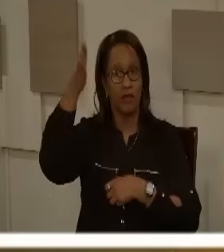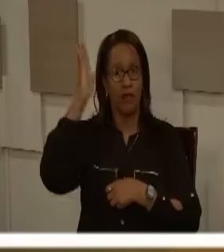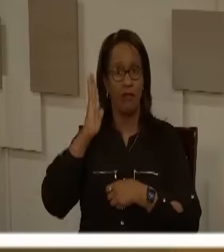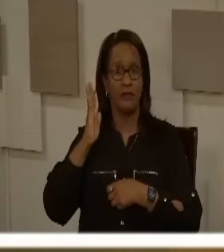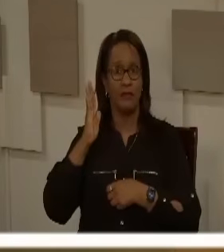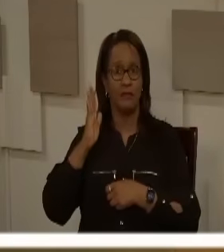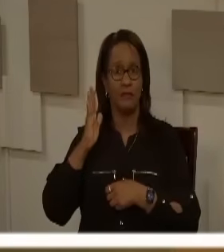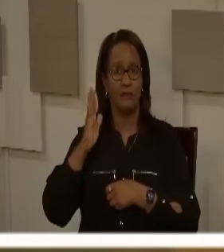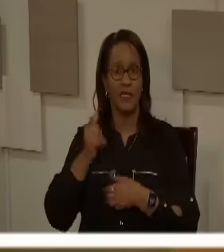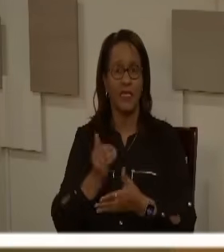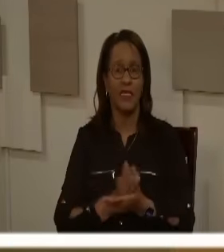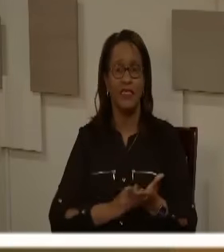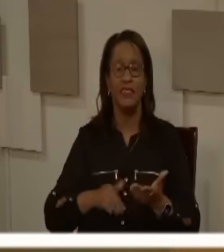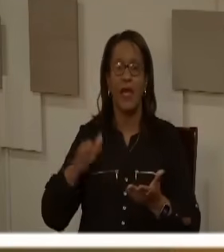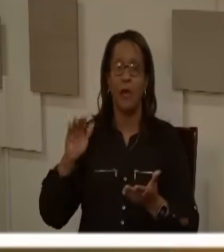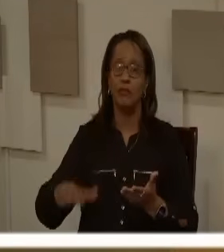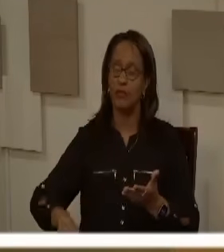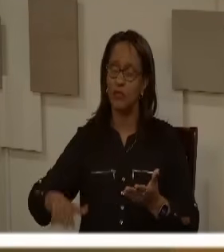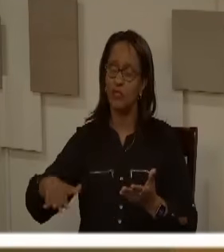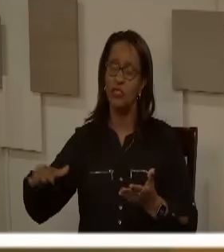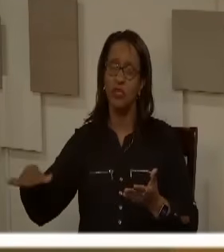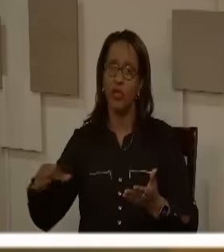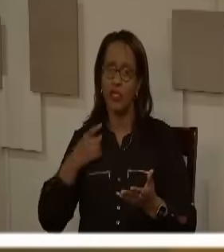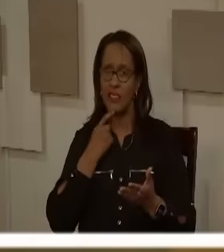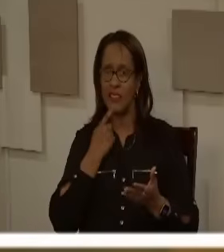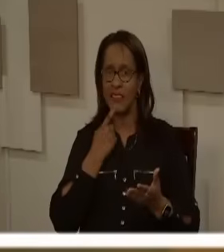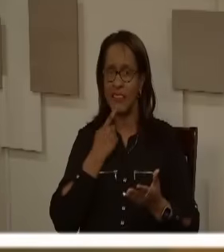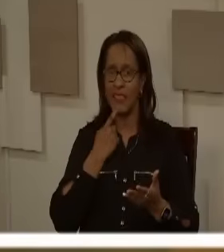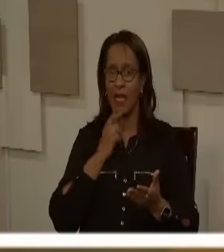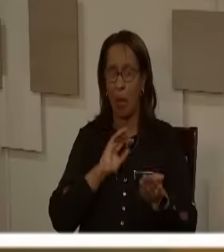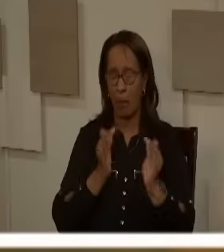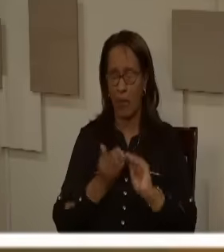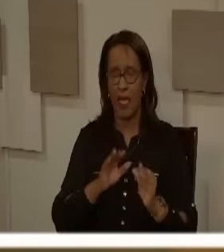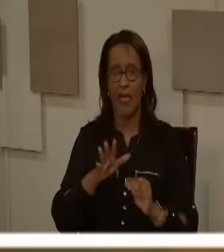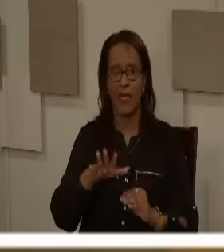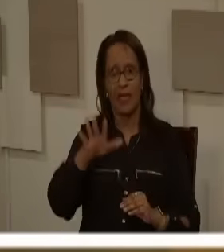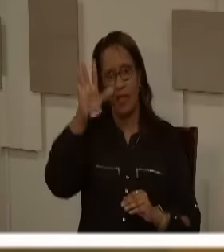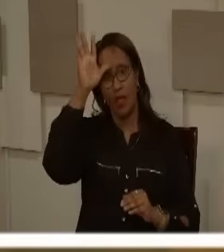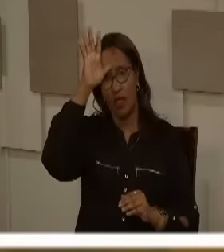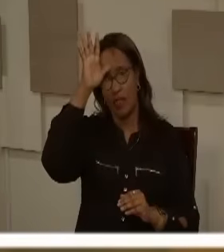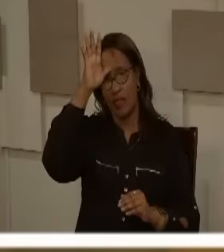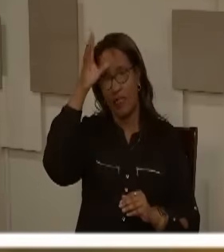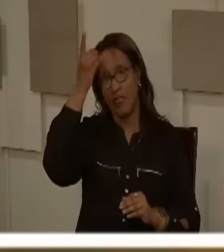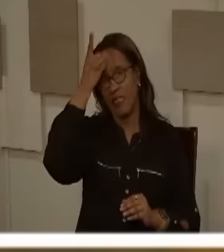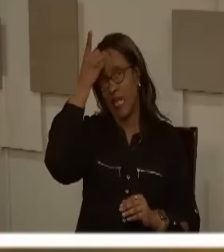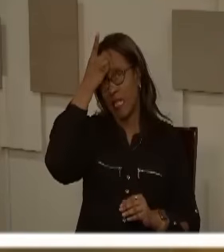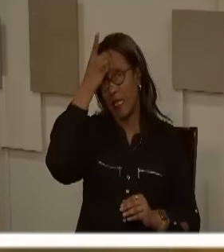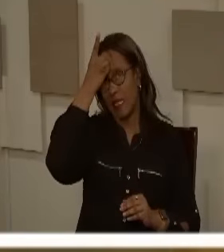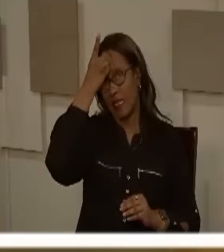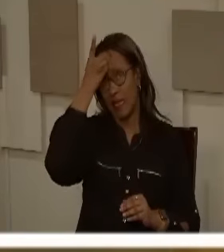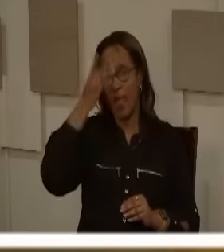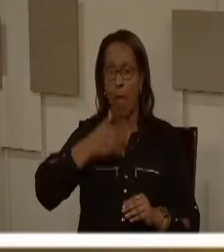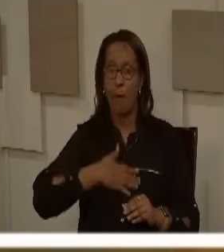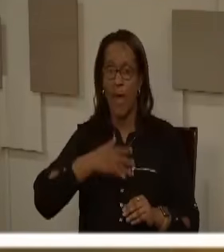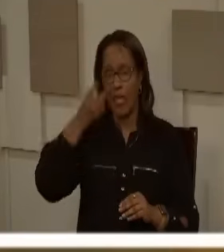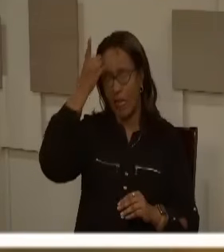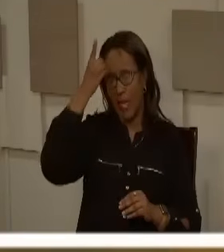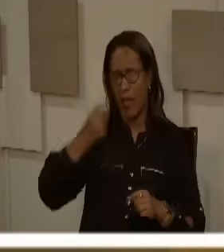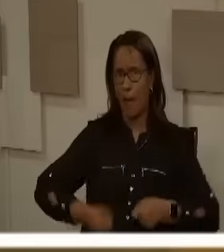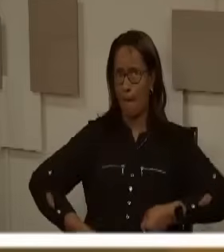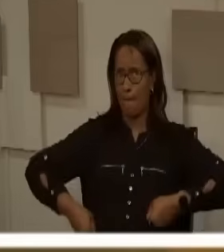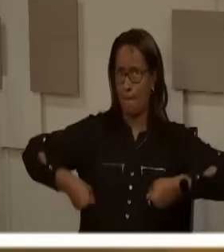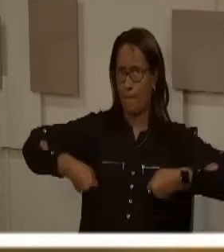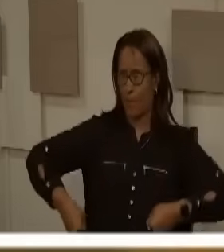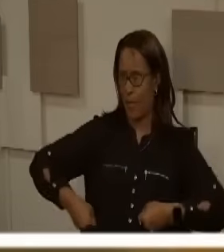My daddy bigger than your daddy. That's what we want, correct? My